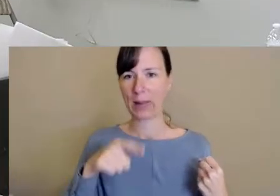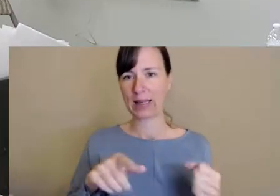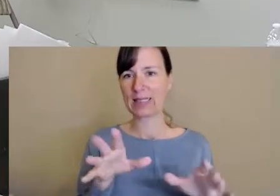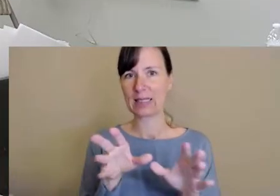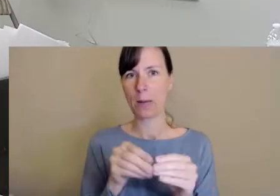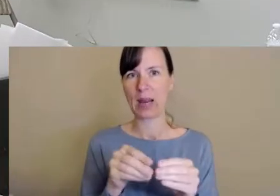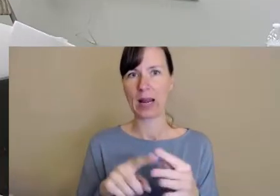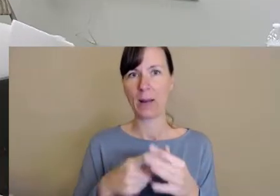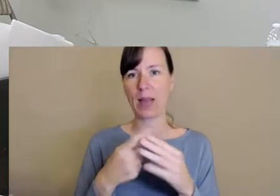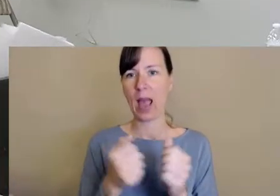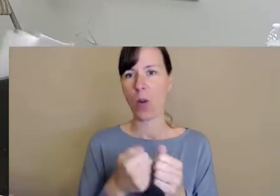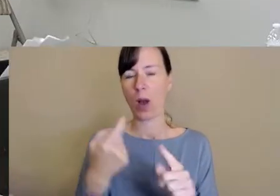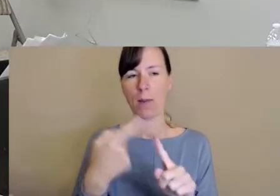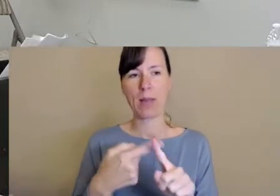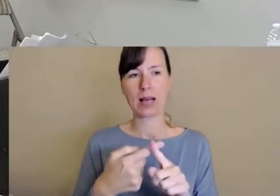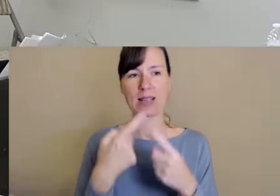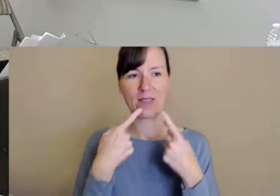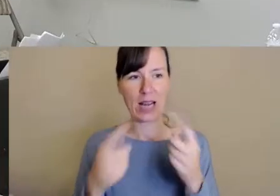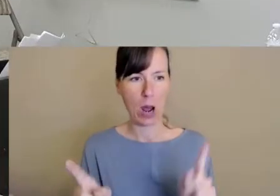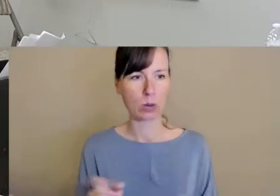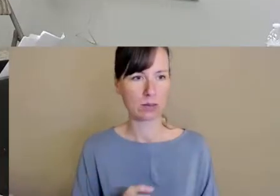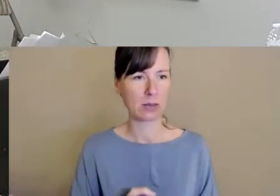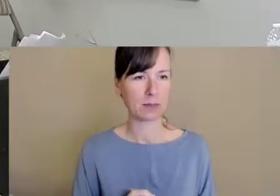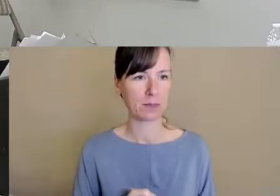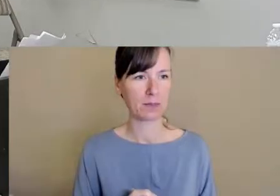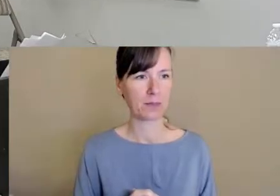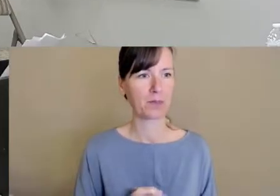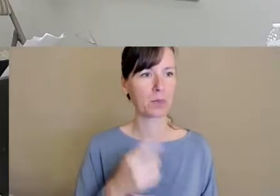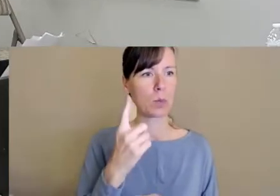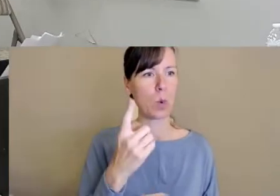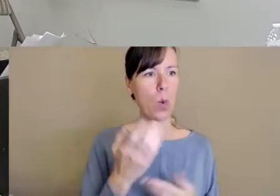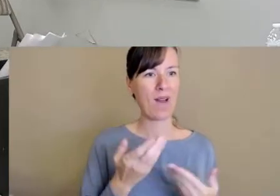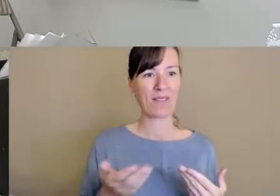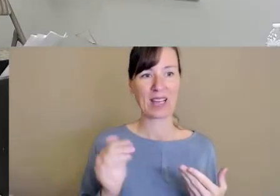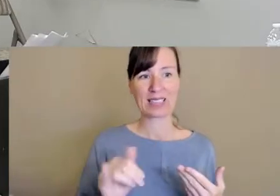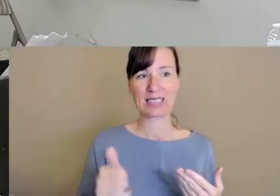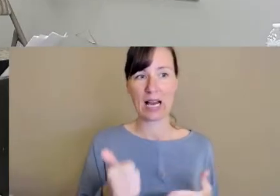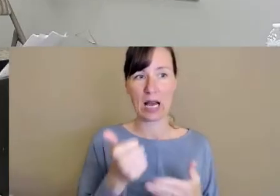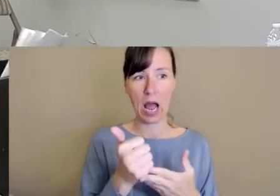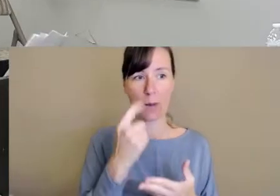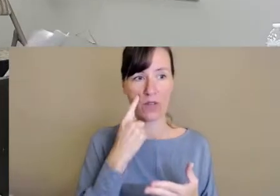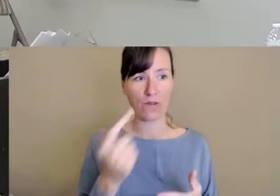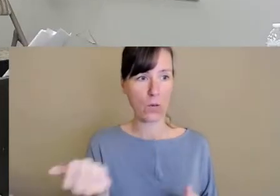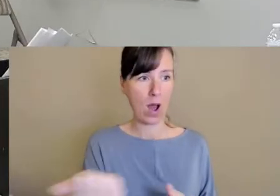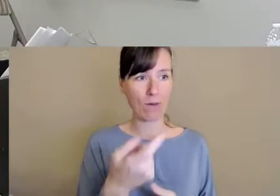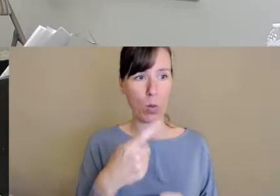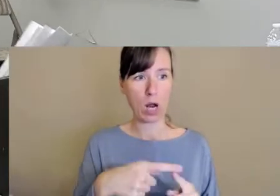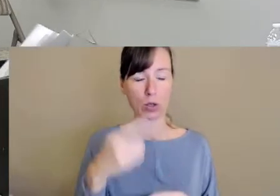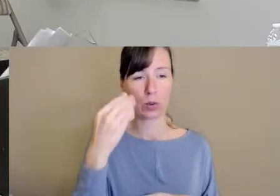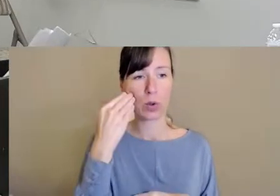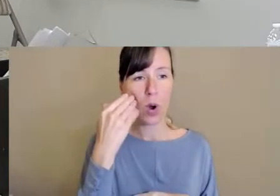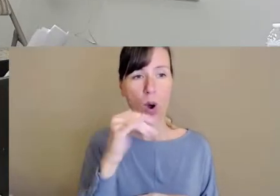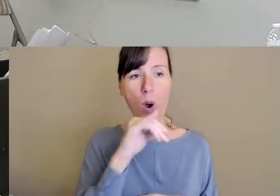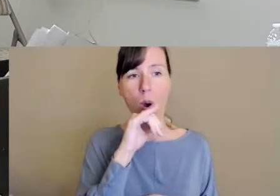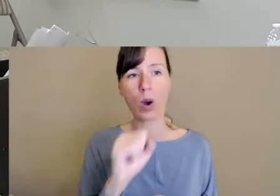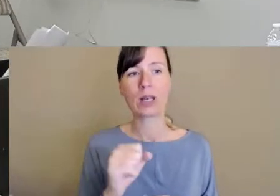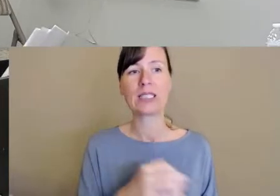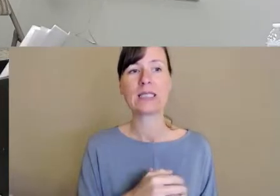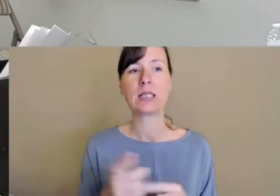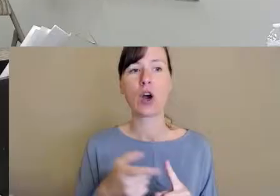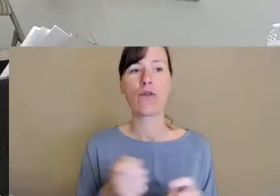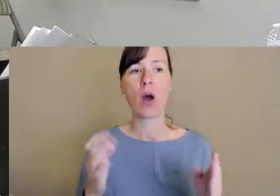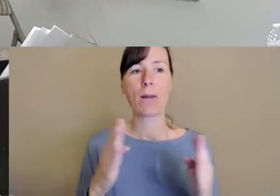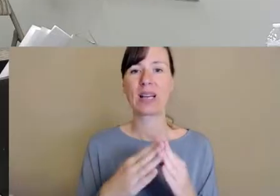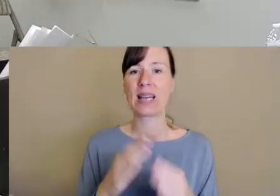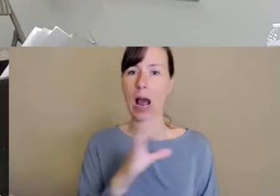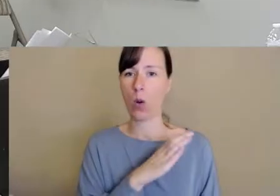positive announcement. One of the things that I think it's very helpful for everyone to know is that from the Town